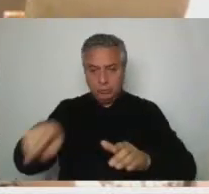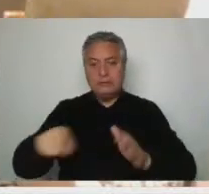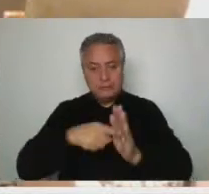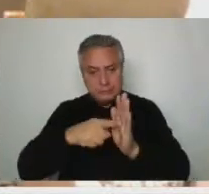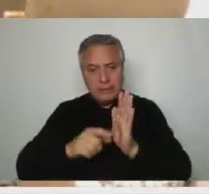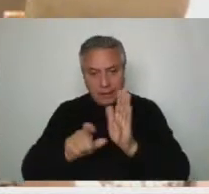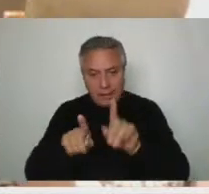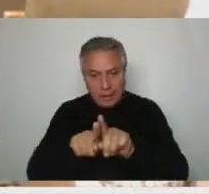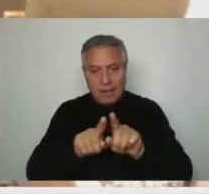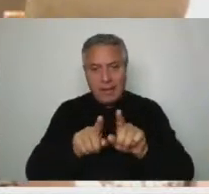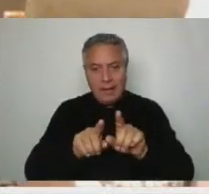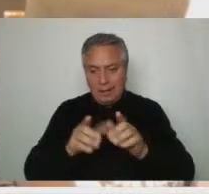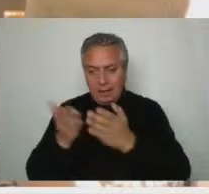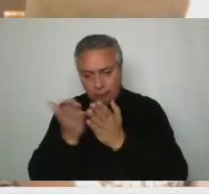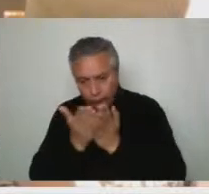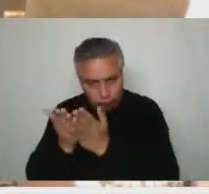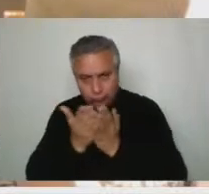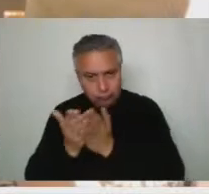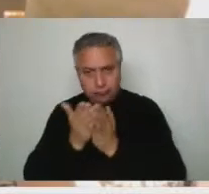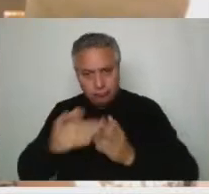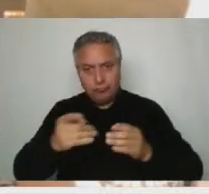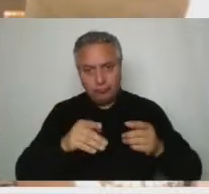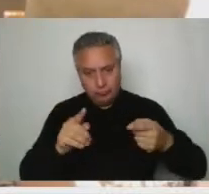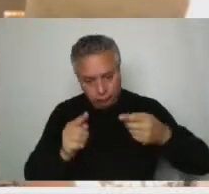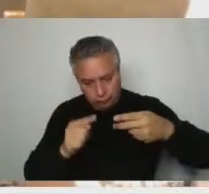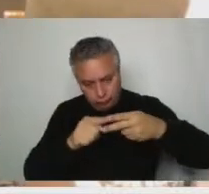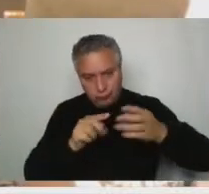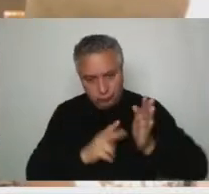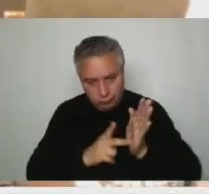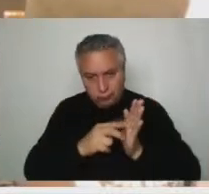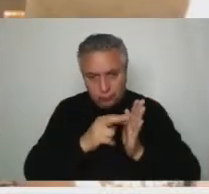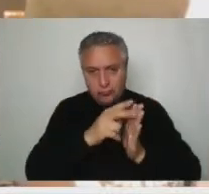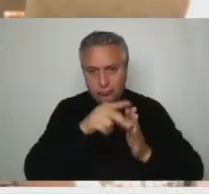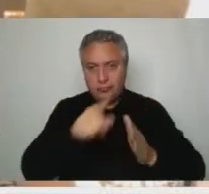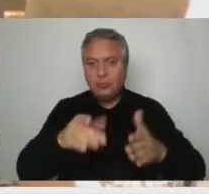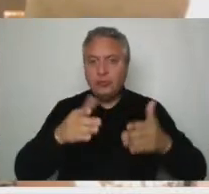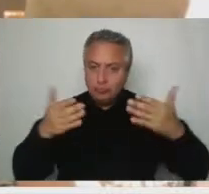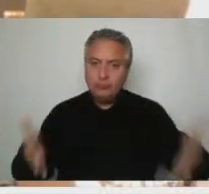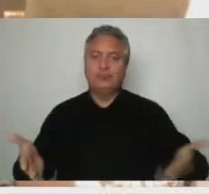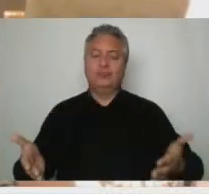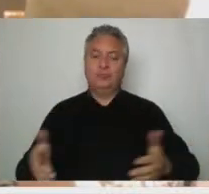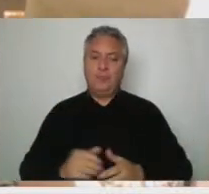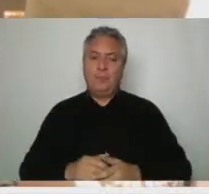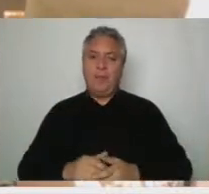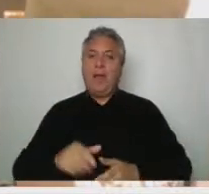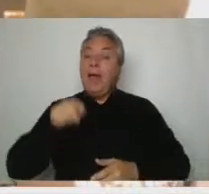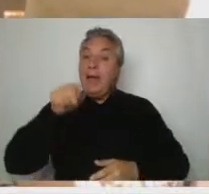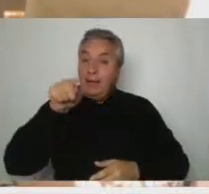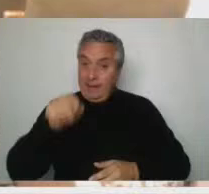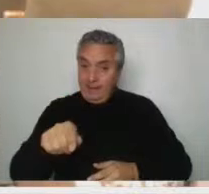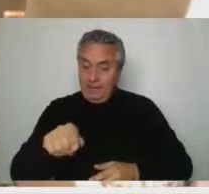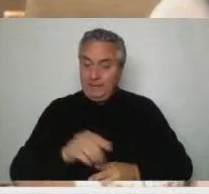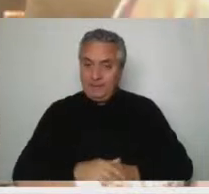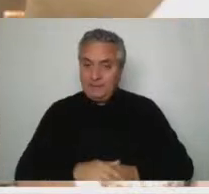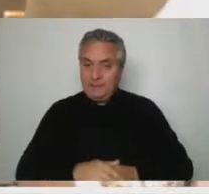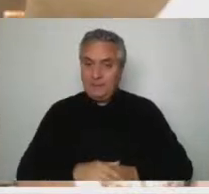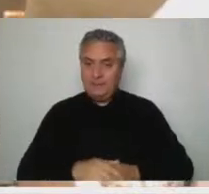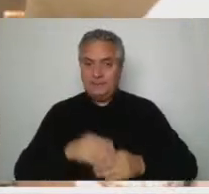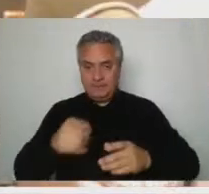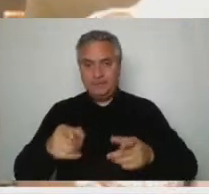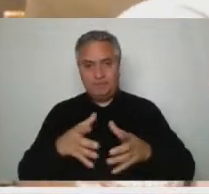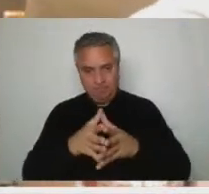education, but also it's related to the overall education trajectory of individuals. We know that this